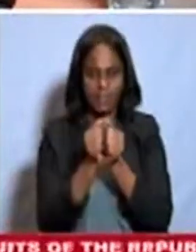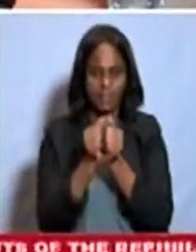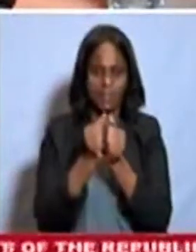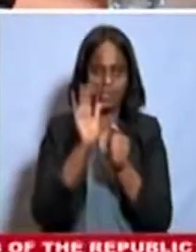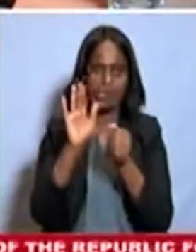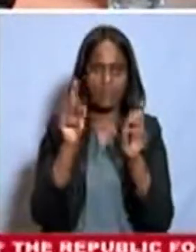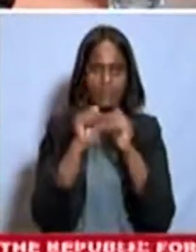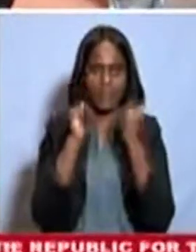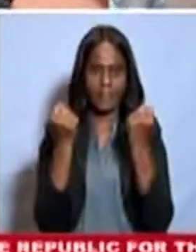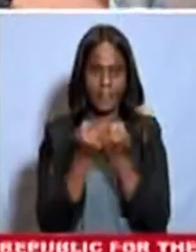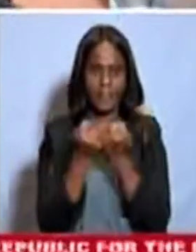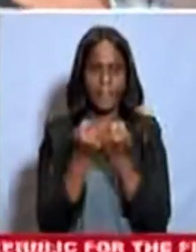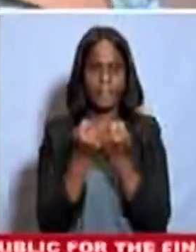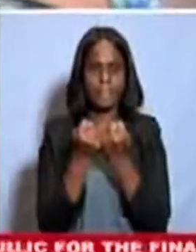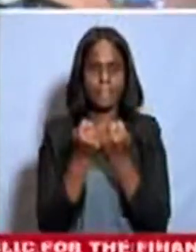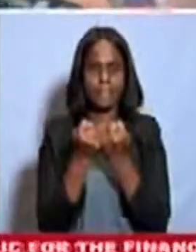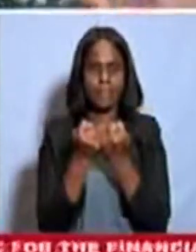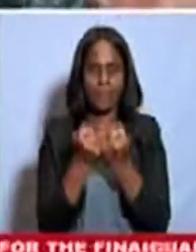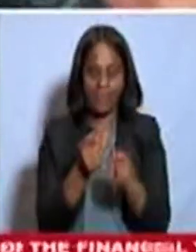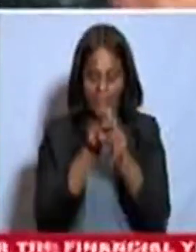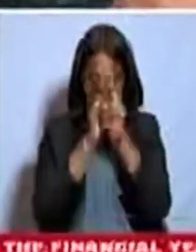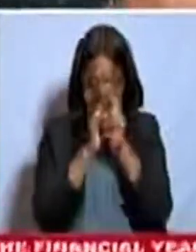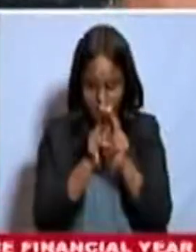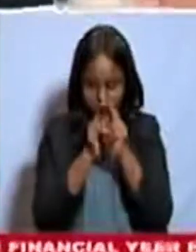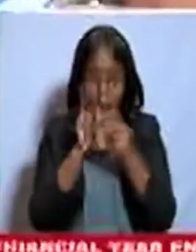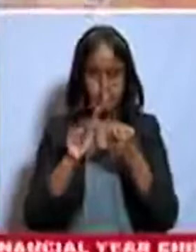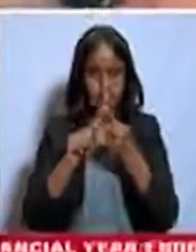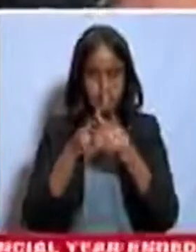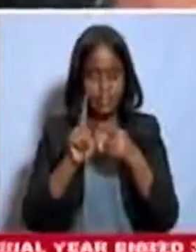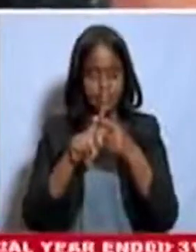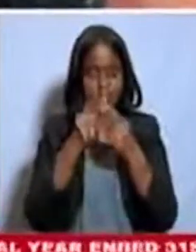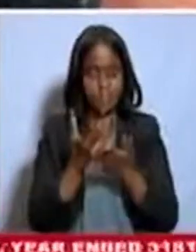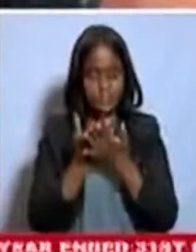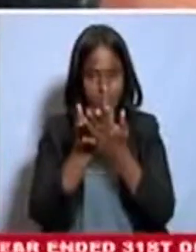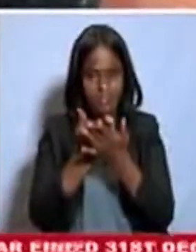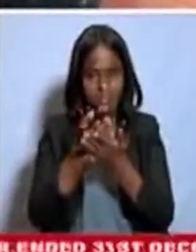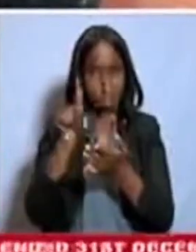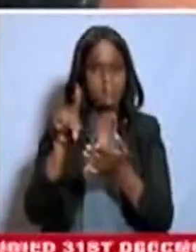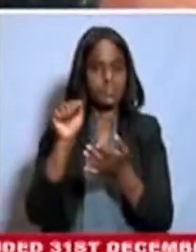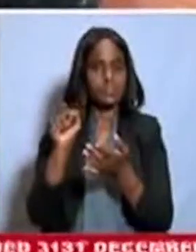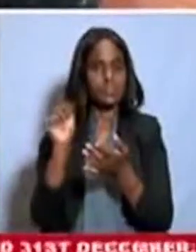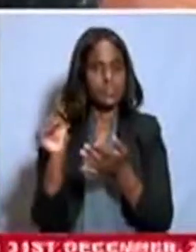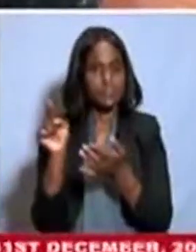team. Honorable colleagues, that's a submission from the PS,